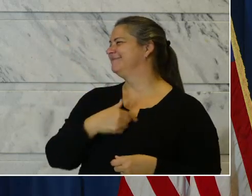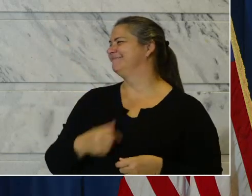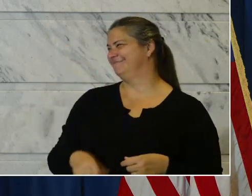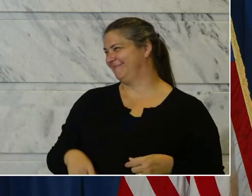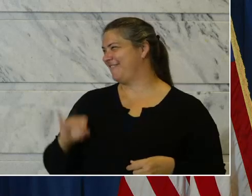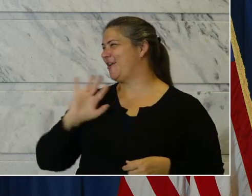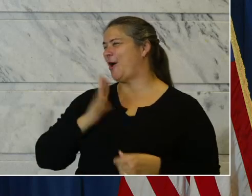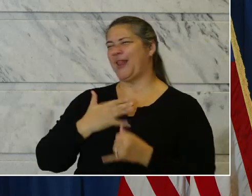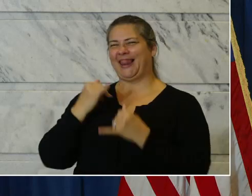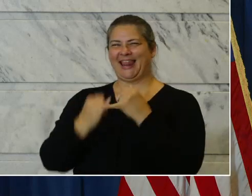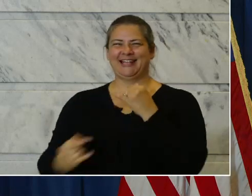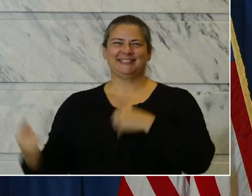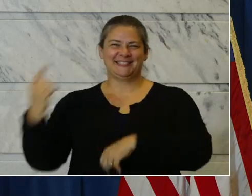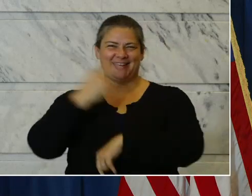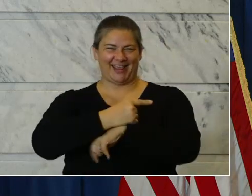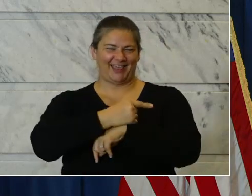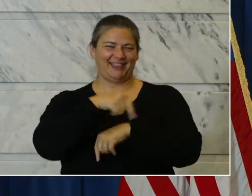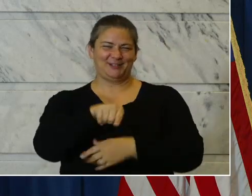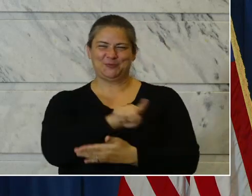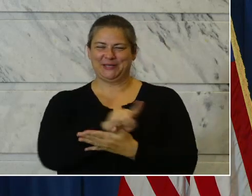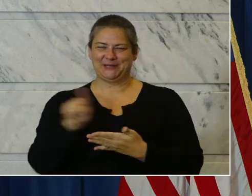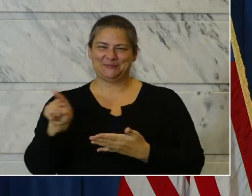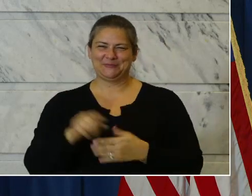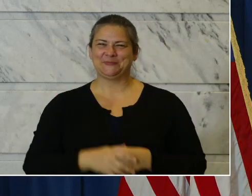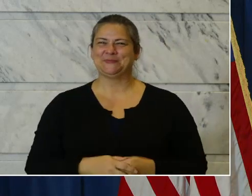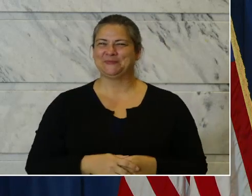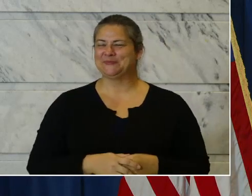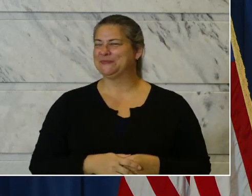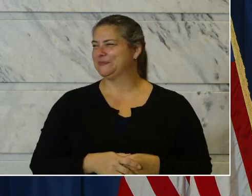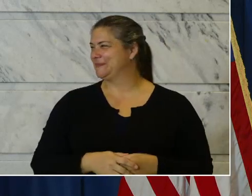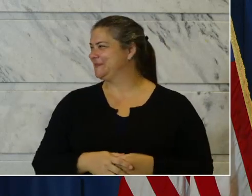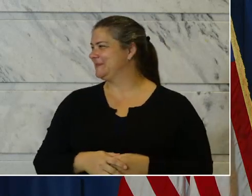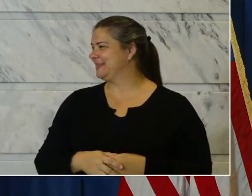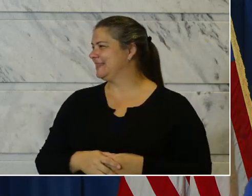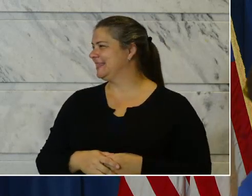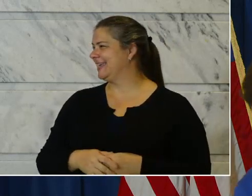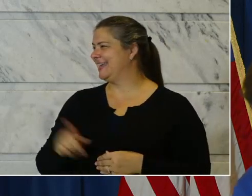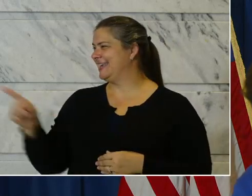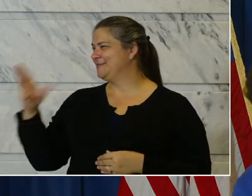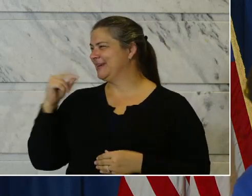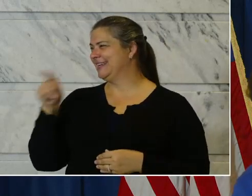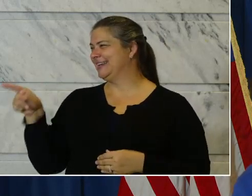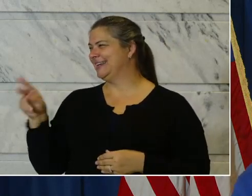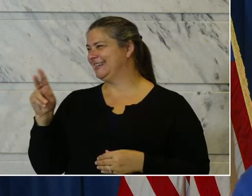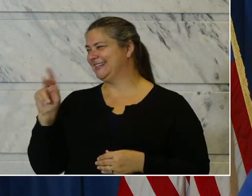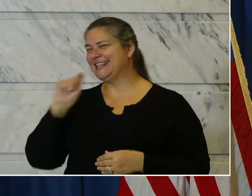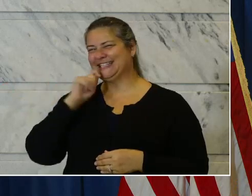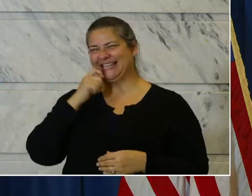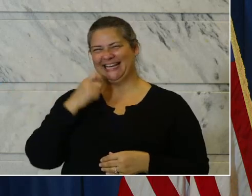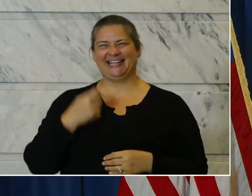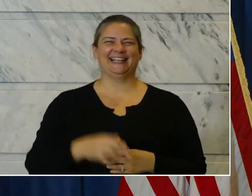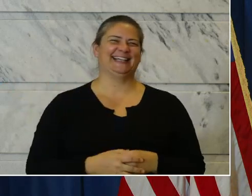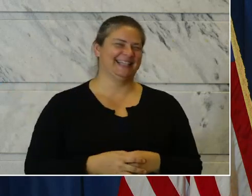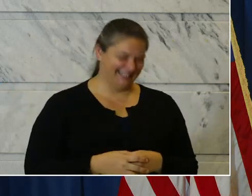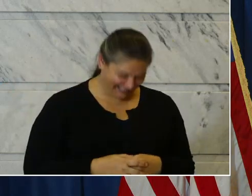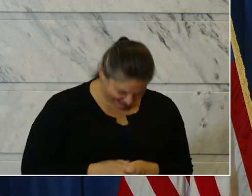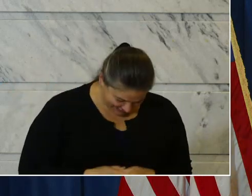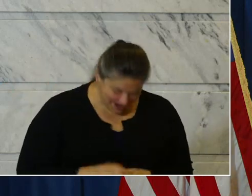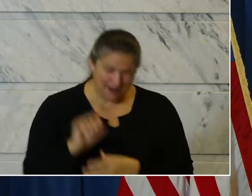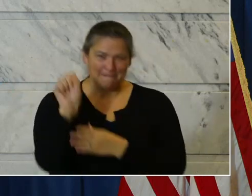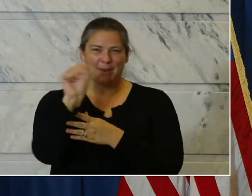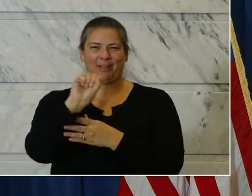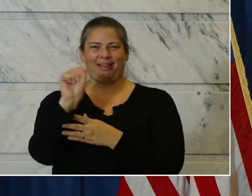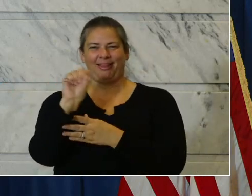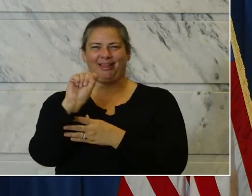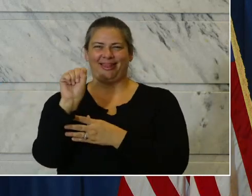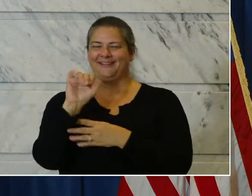of our last day this week. And this one's pretty neat. The hands move too. All right,